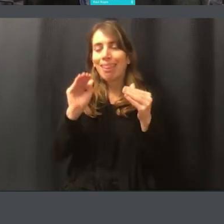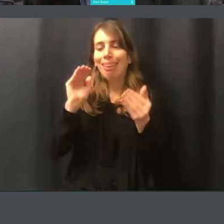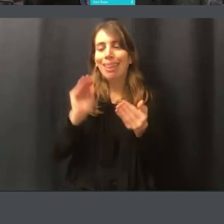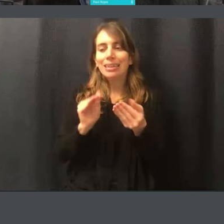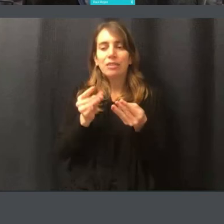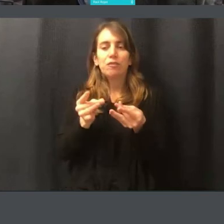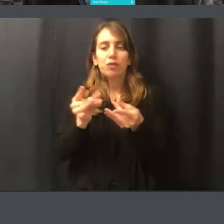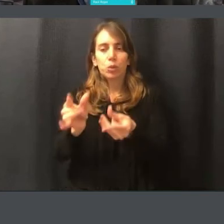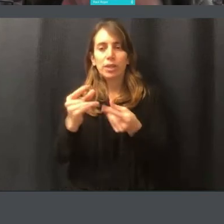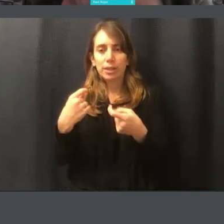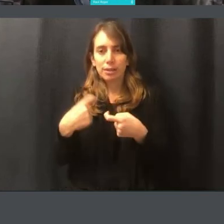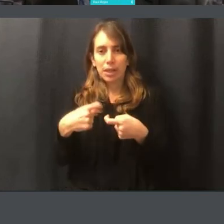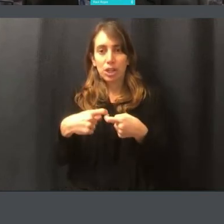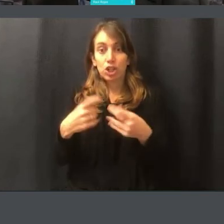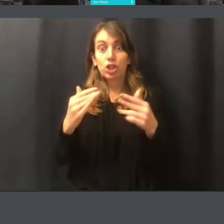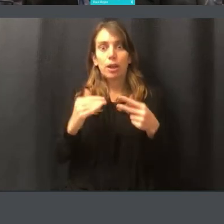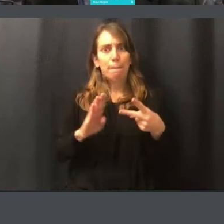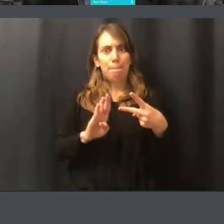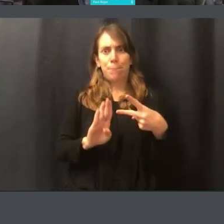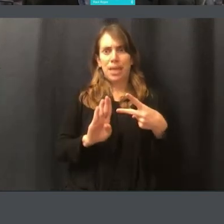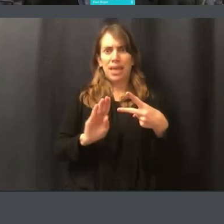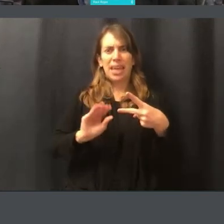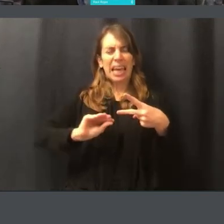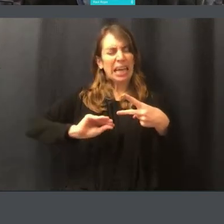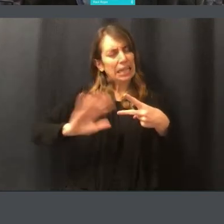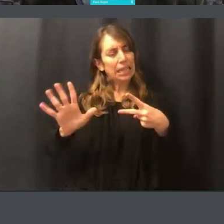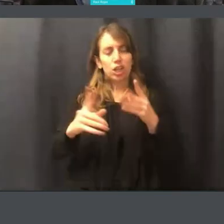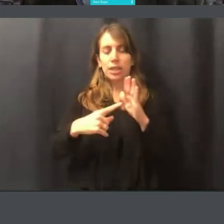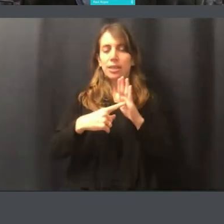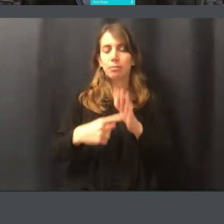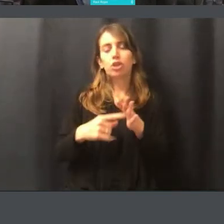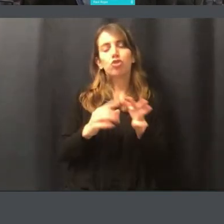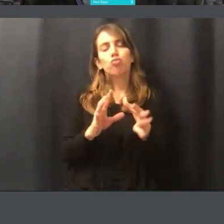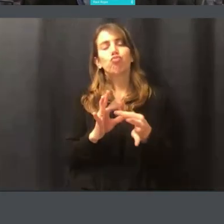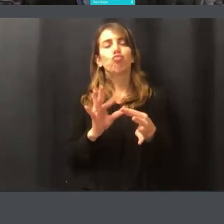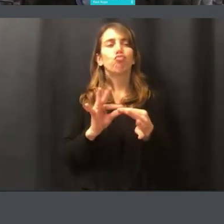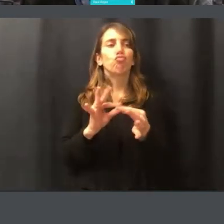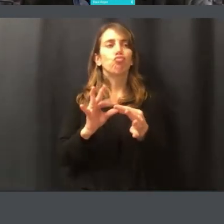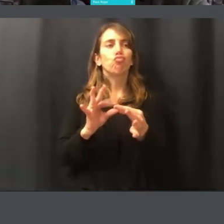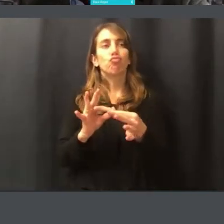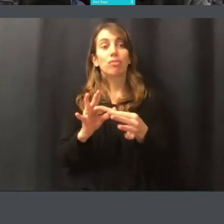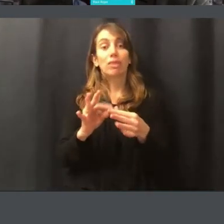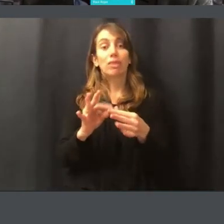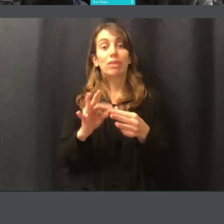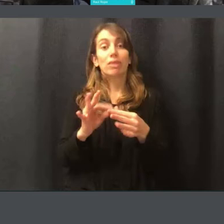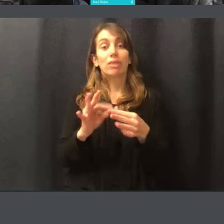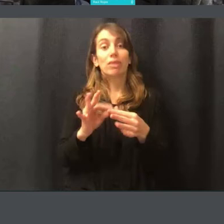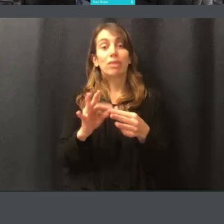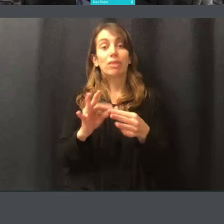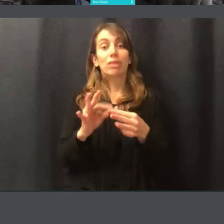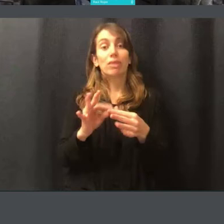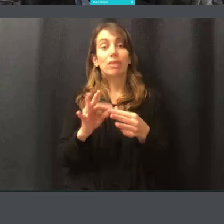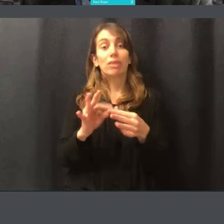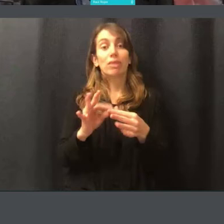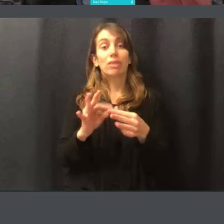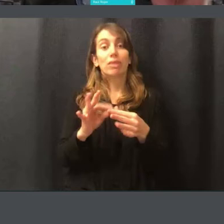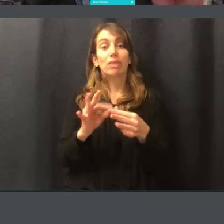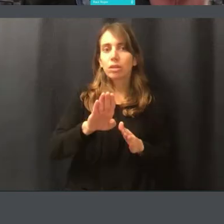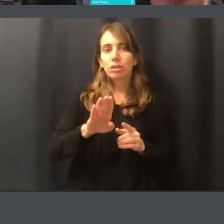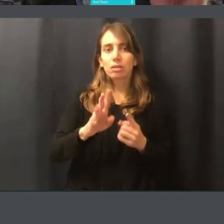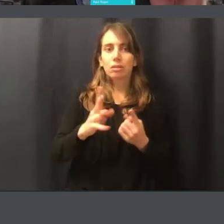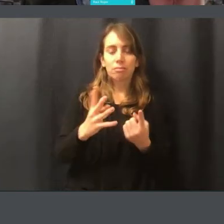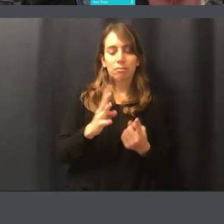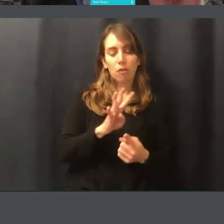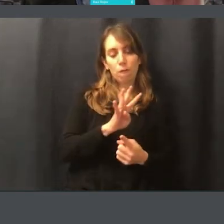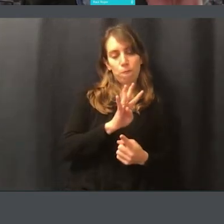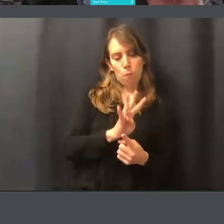And B, I think very clearly demonstrated a tremendous amount of growth in their English, especially, right? Because at 4.1, again,